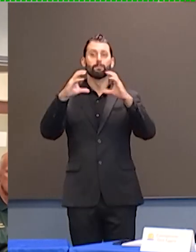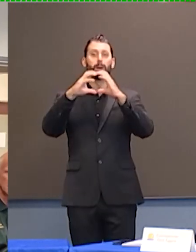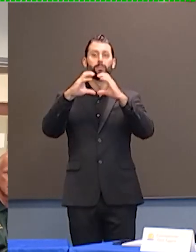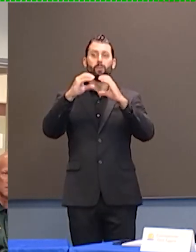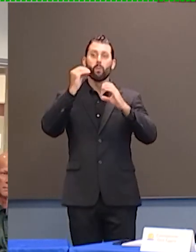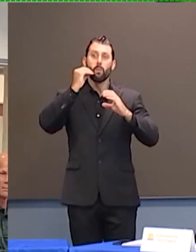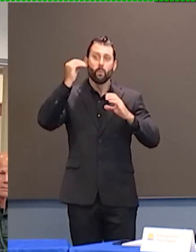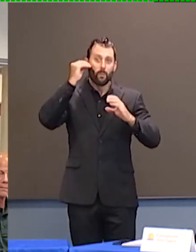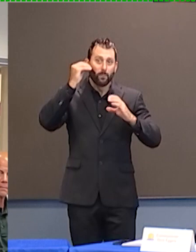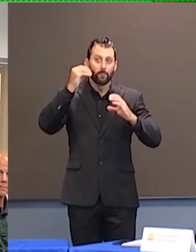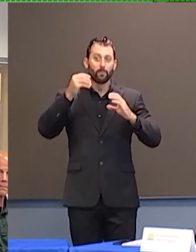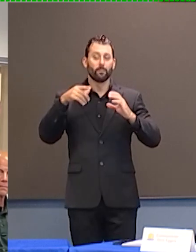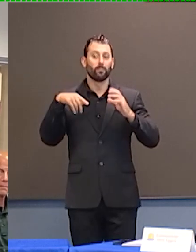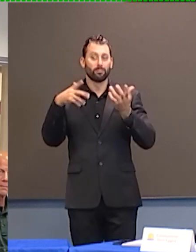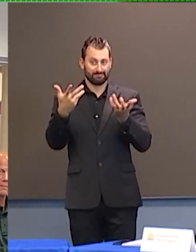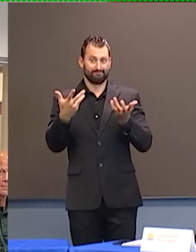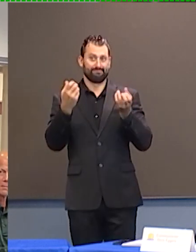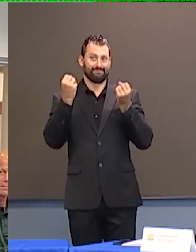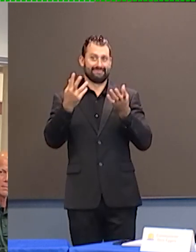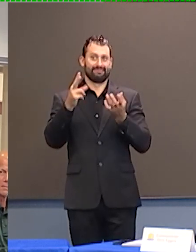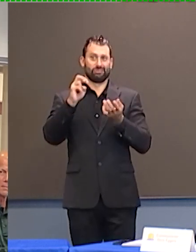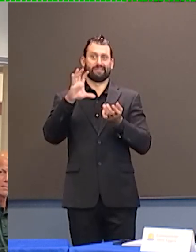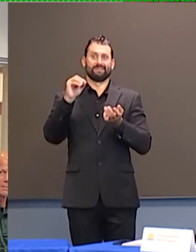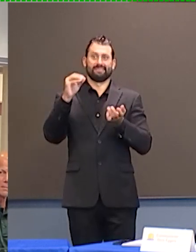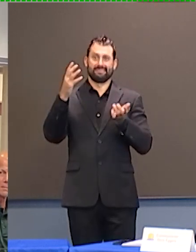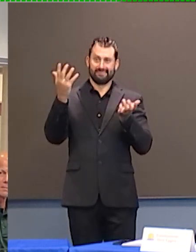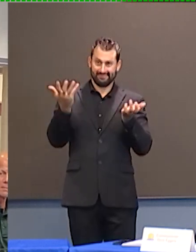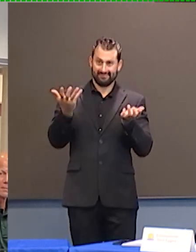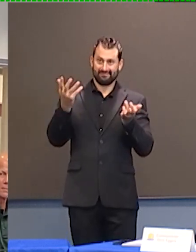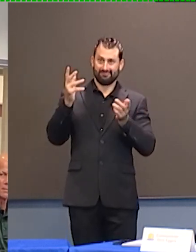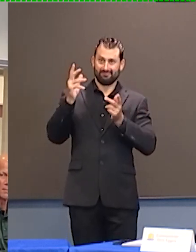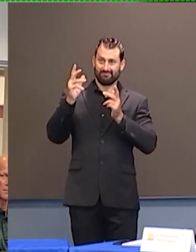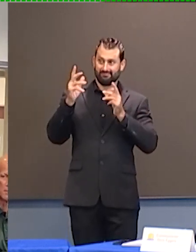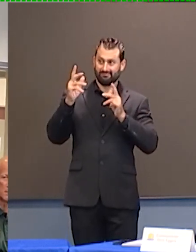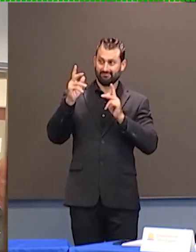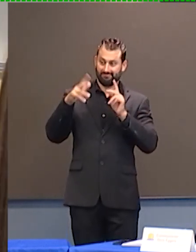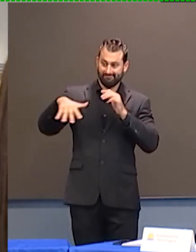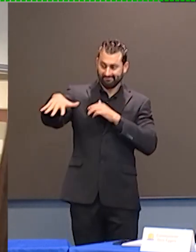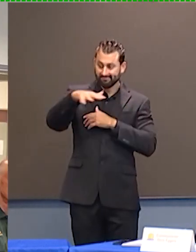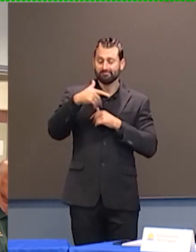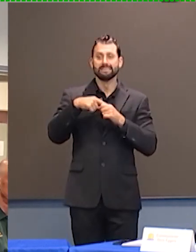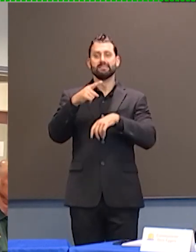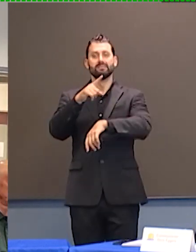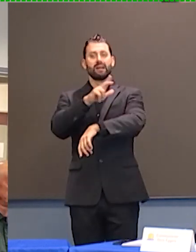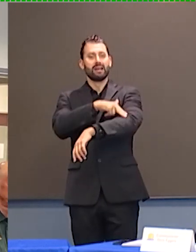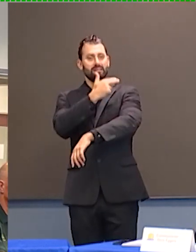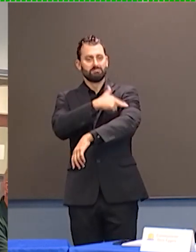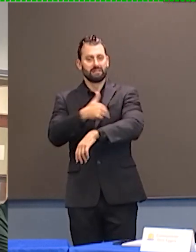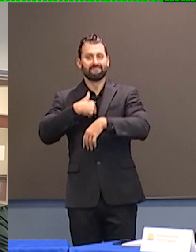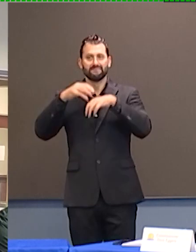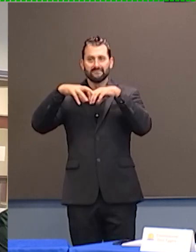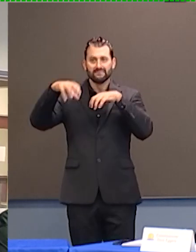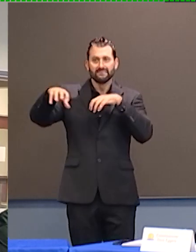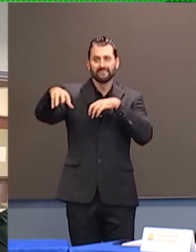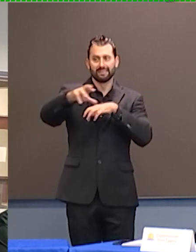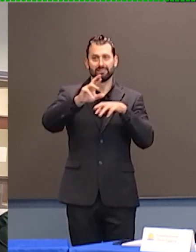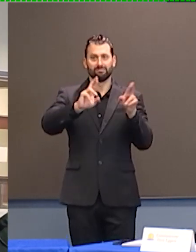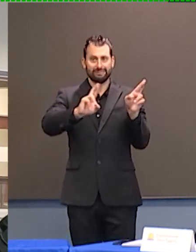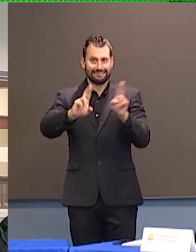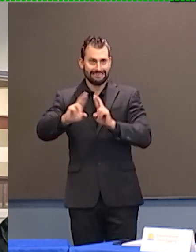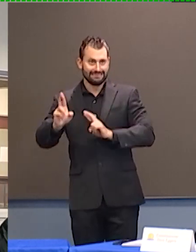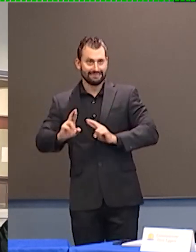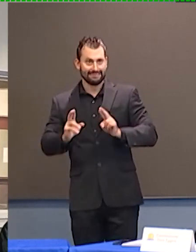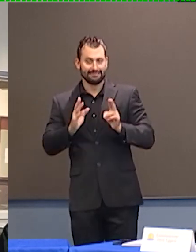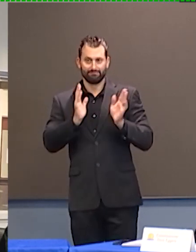have over 250 health care facilities so if we had to evacuate hospitals nursing homes and assisted